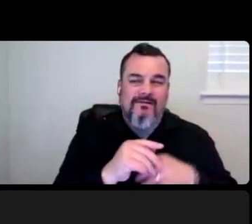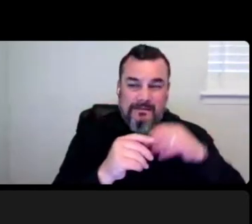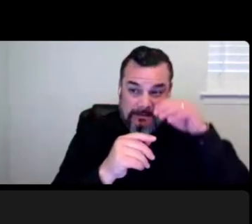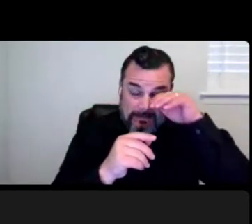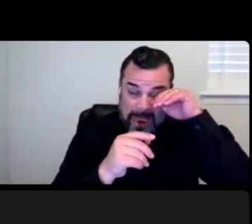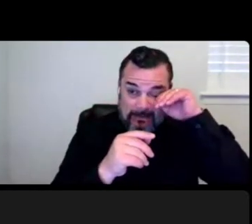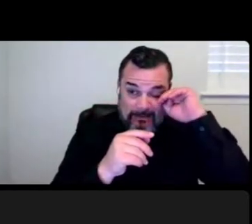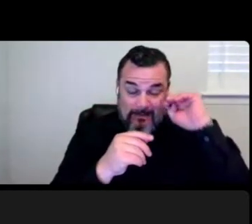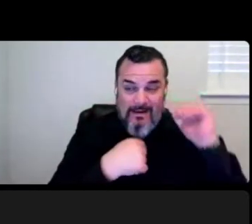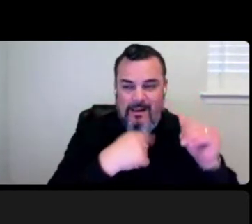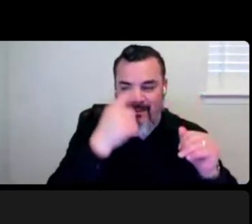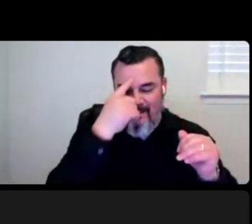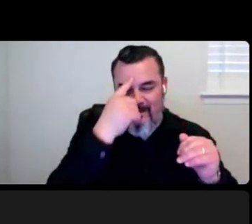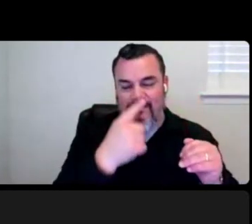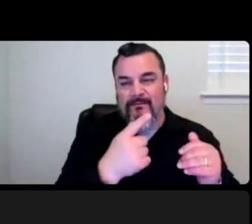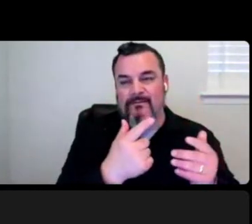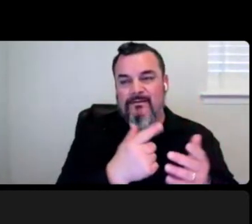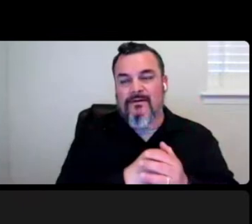I think